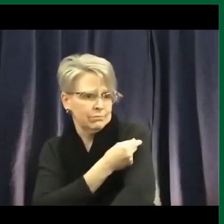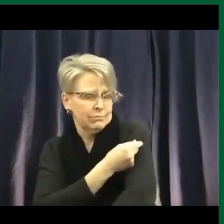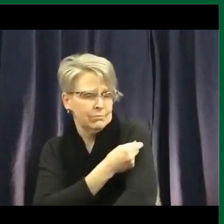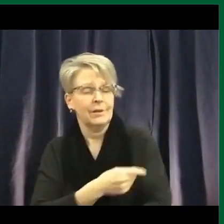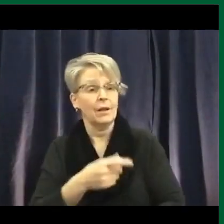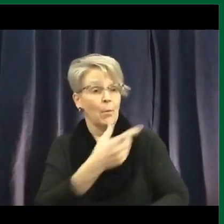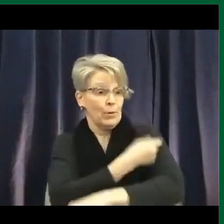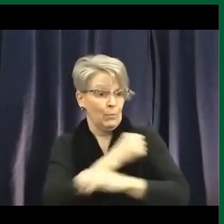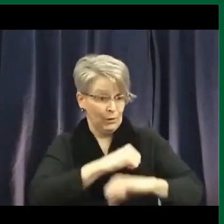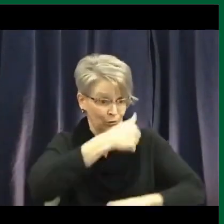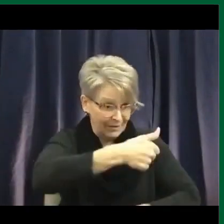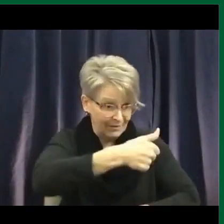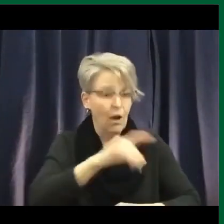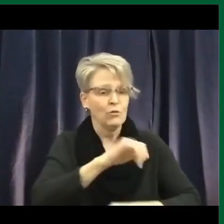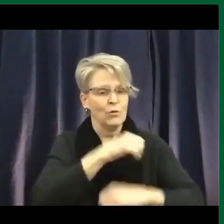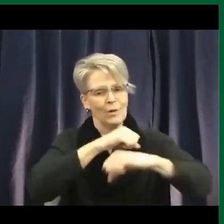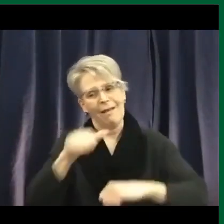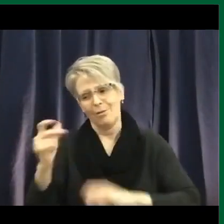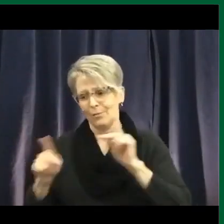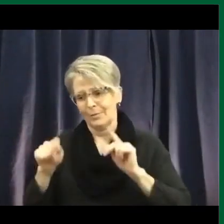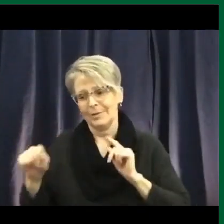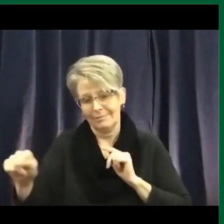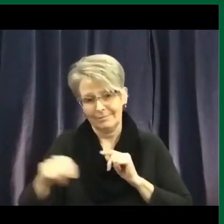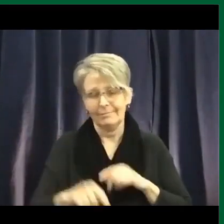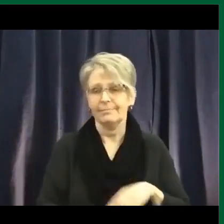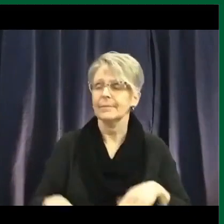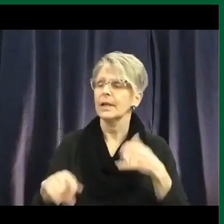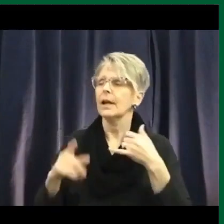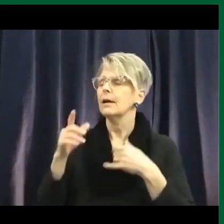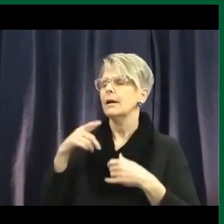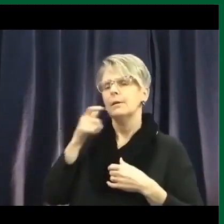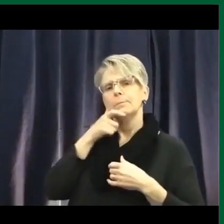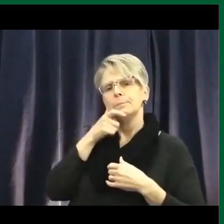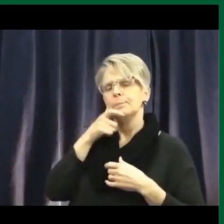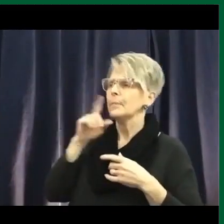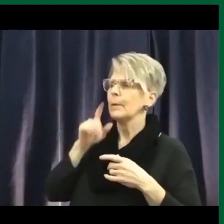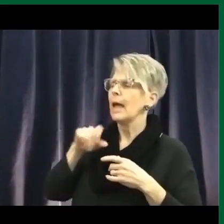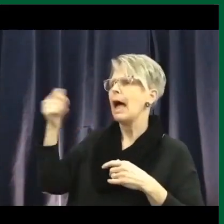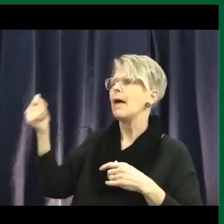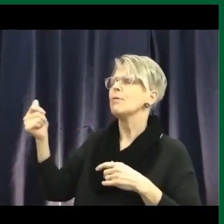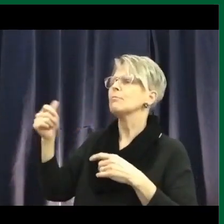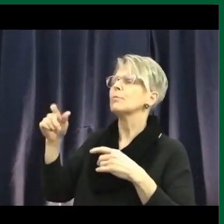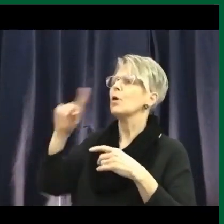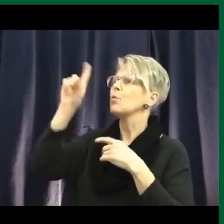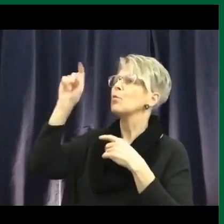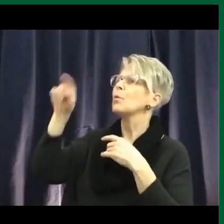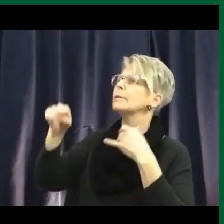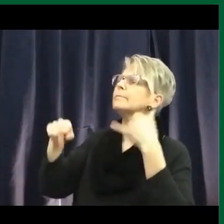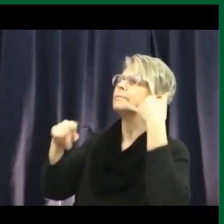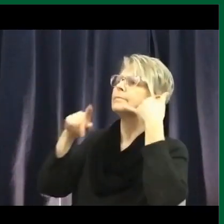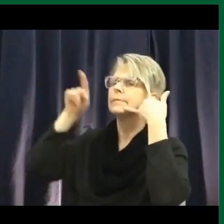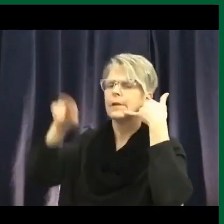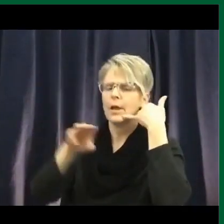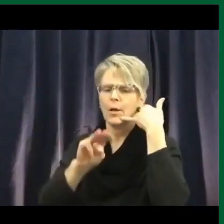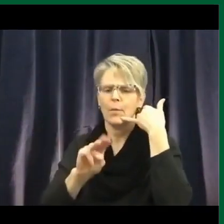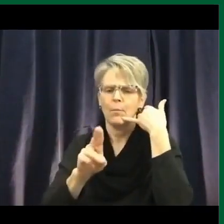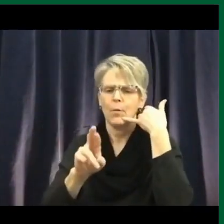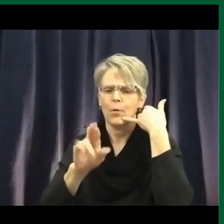you. We'll take our next question on the line. Operator? We have Murray Mandrick with the Leader